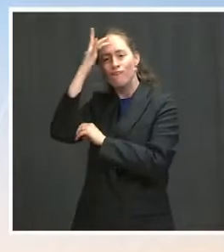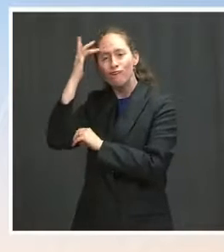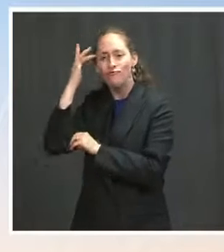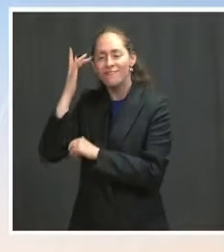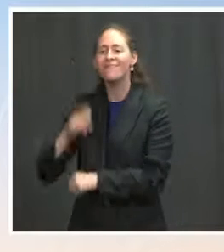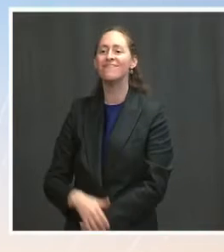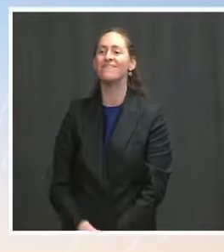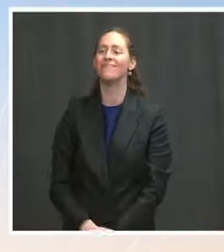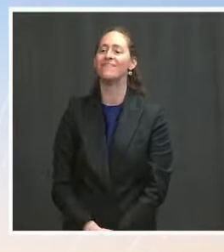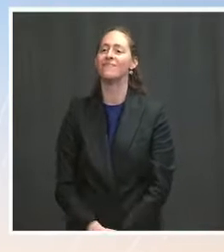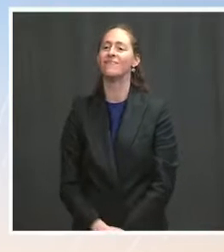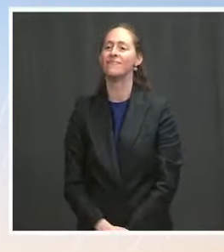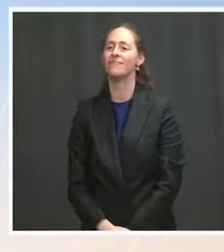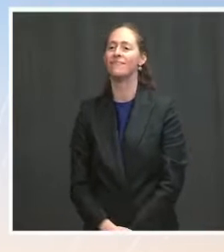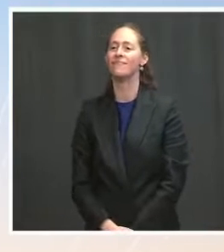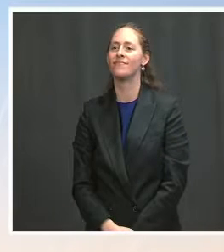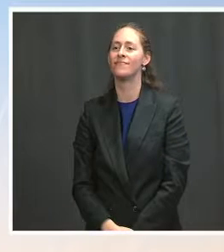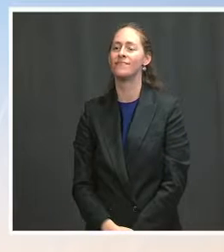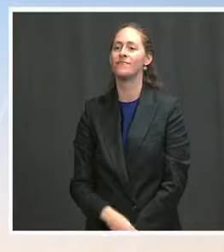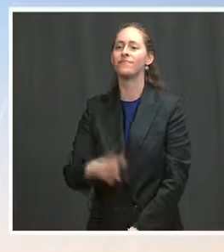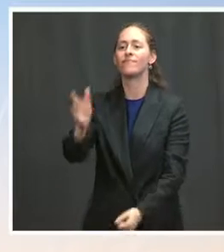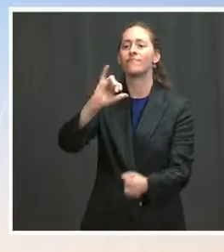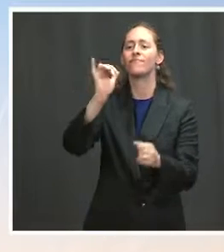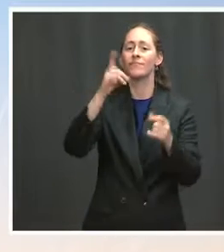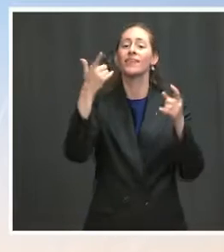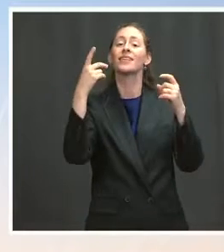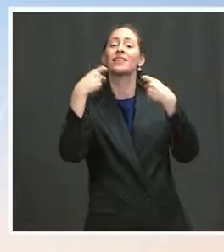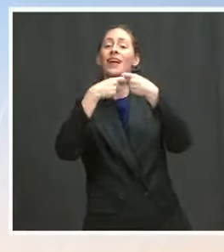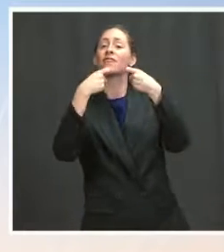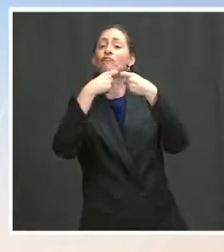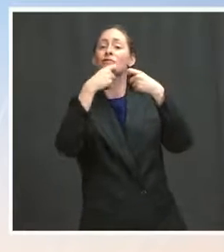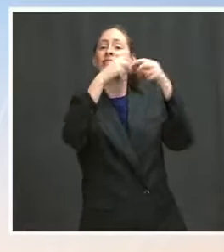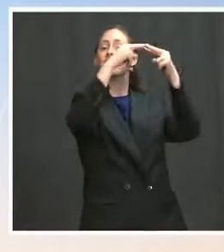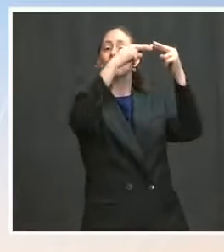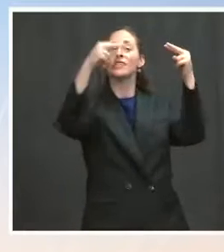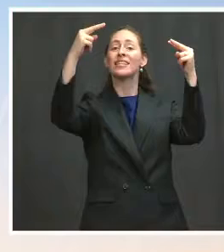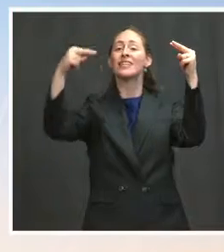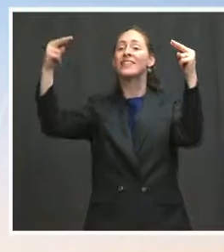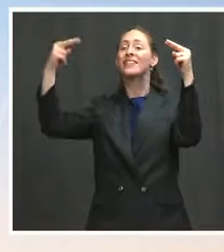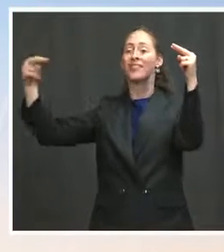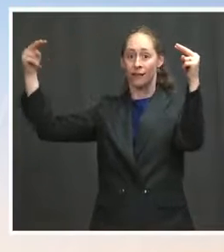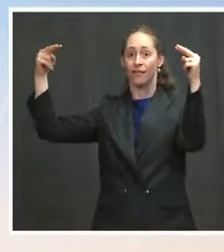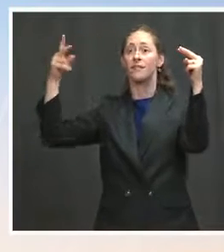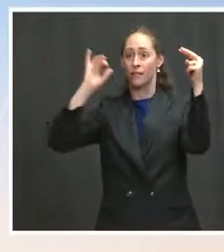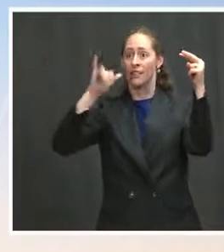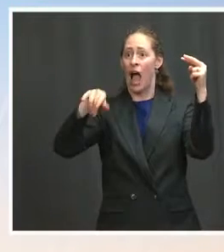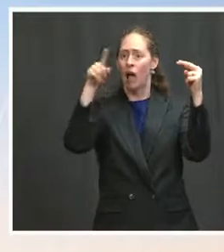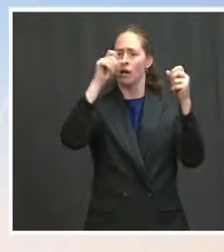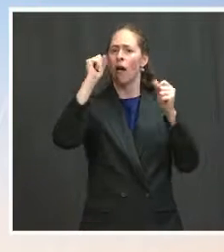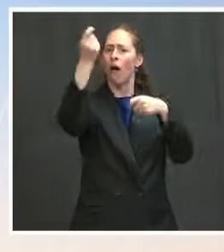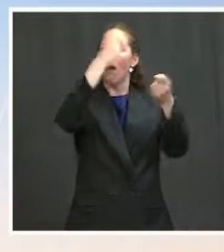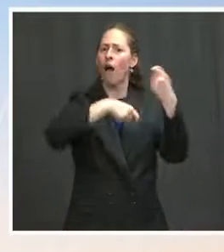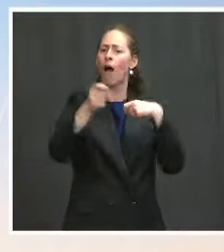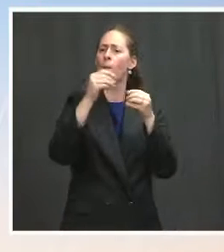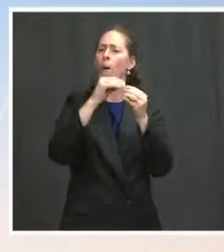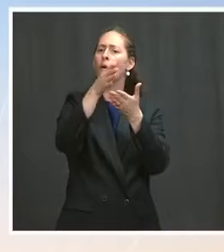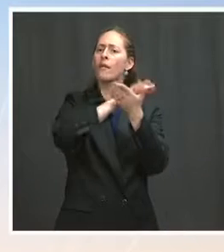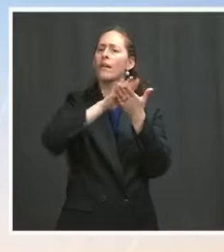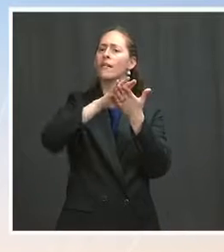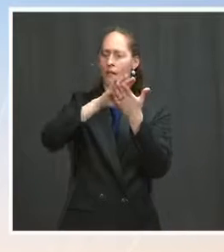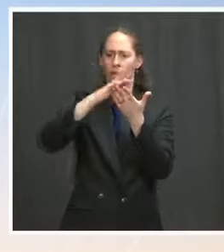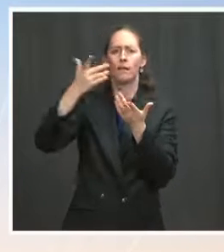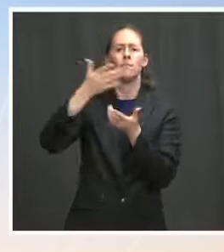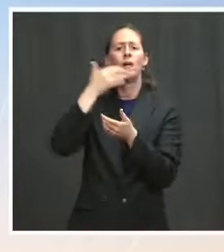transmission grid, something that will also help us take a huge step forward. And this bill also will help us, and this is a piece he talked about yesterday, but